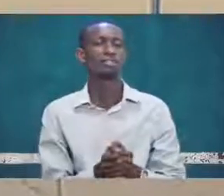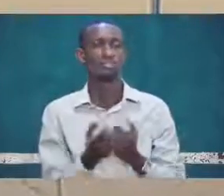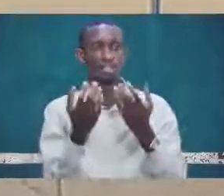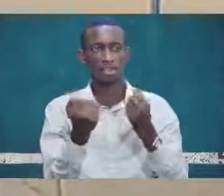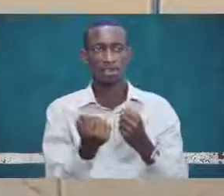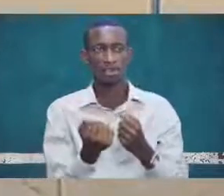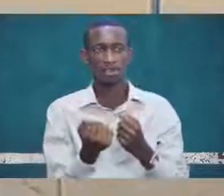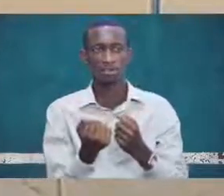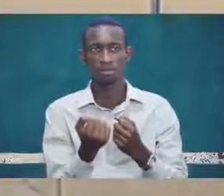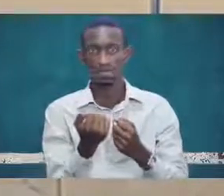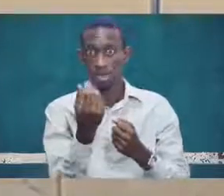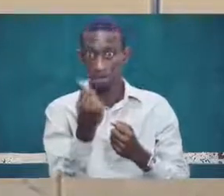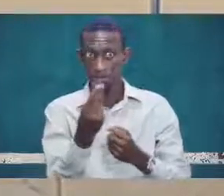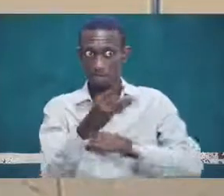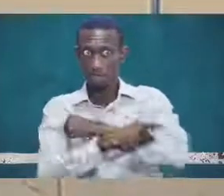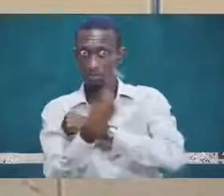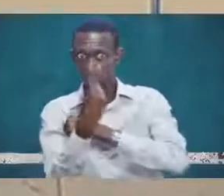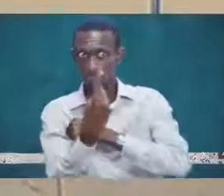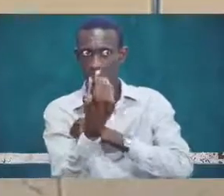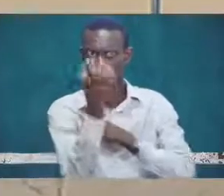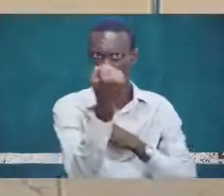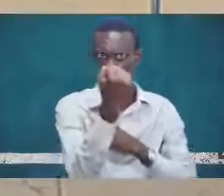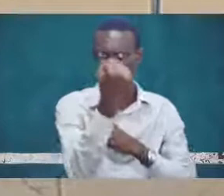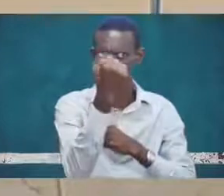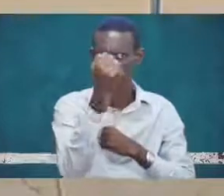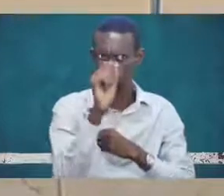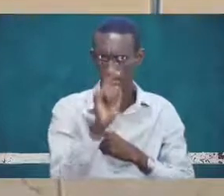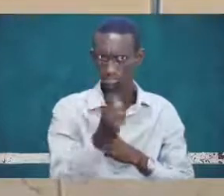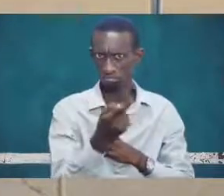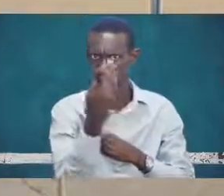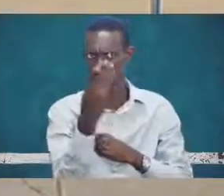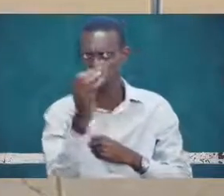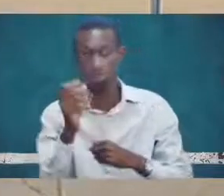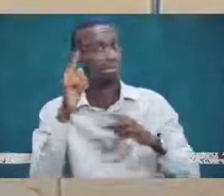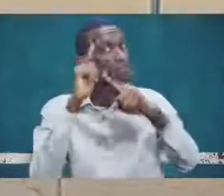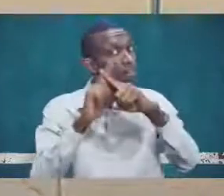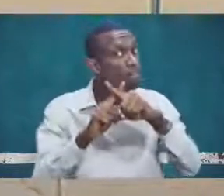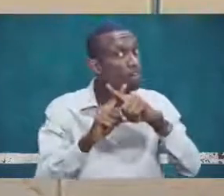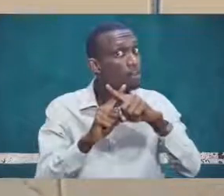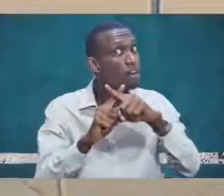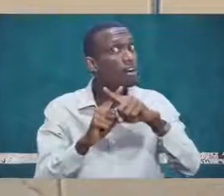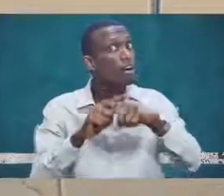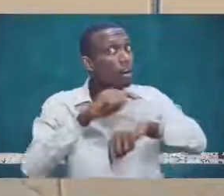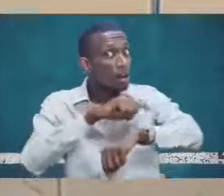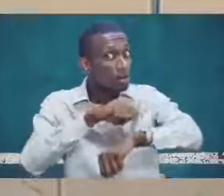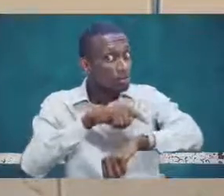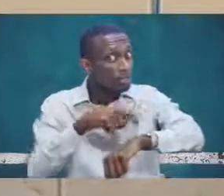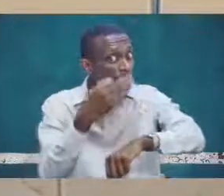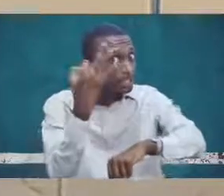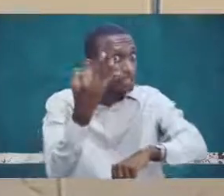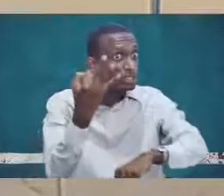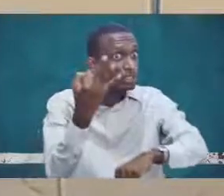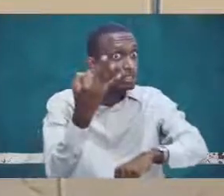times the number of days he has worked. What do we get? It is 3 over here. This is